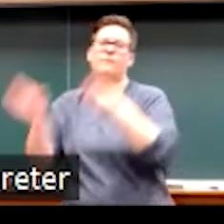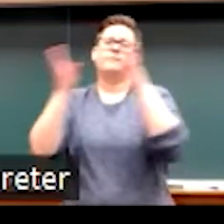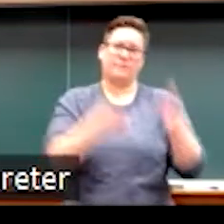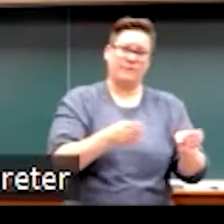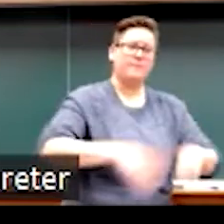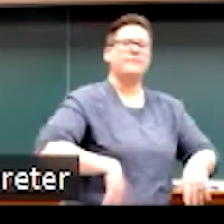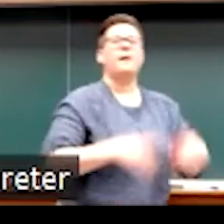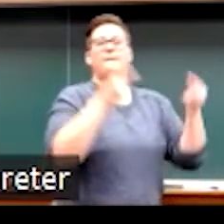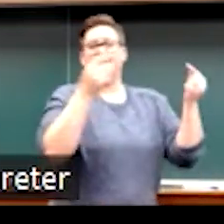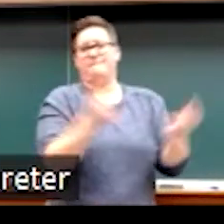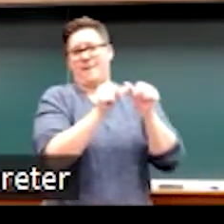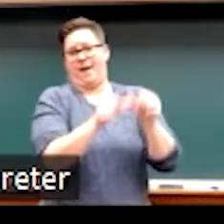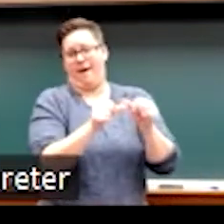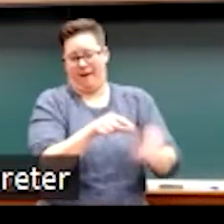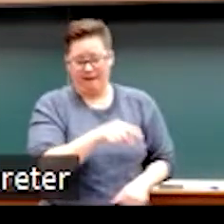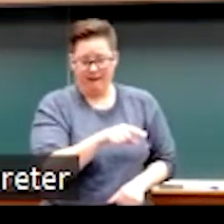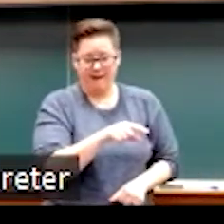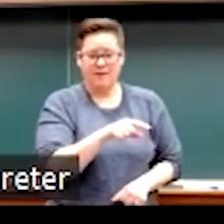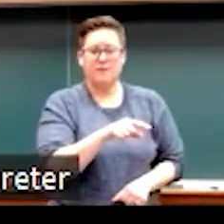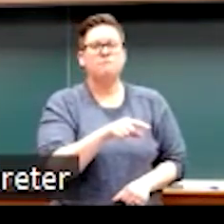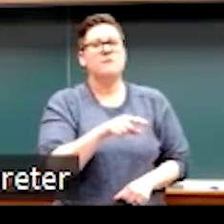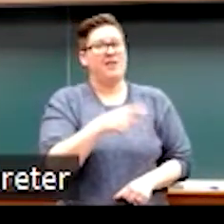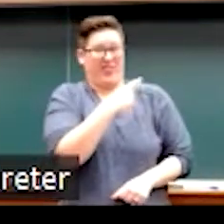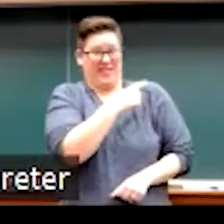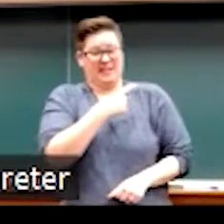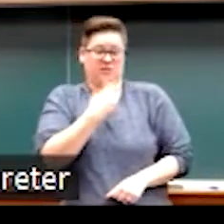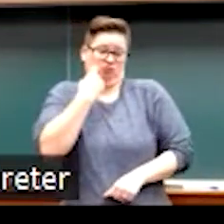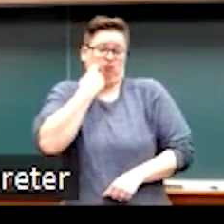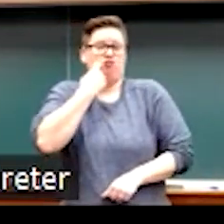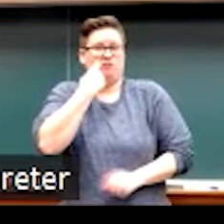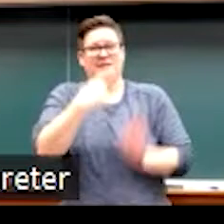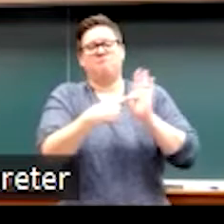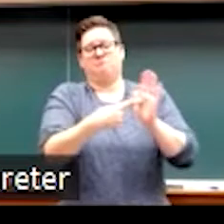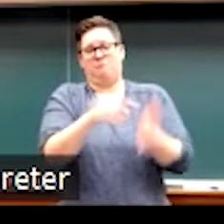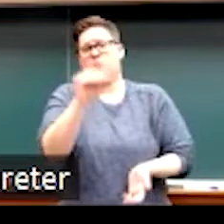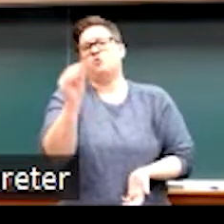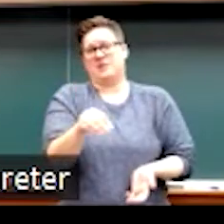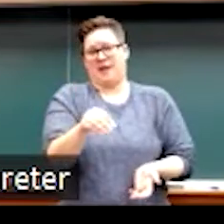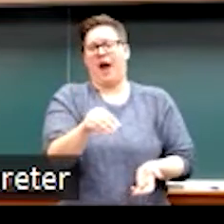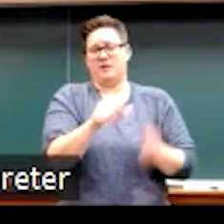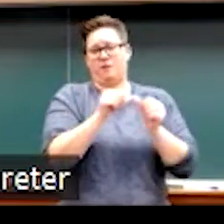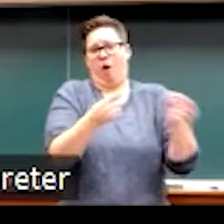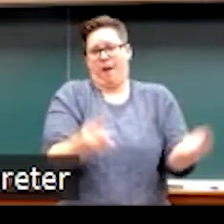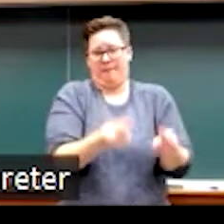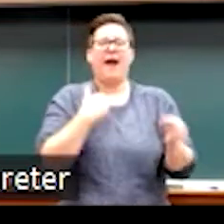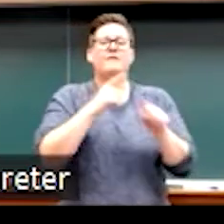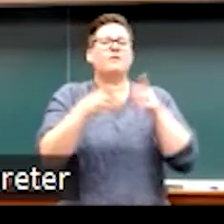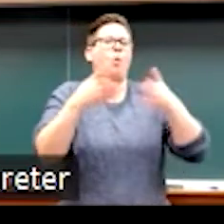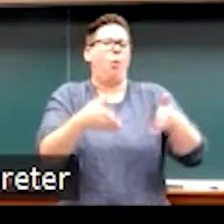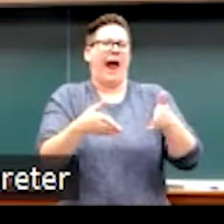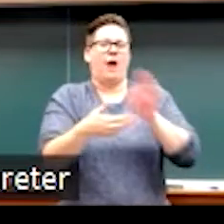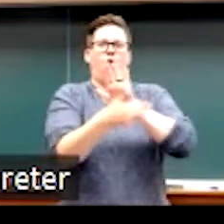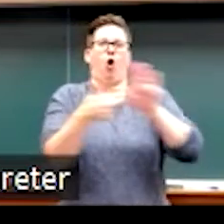If we switch our attention to chronic pain, this is a pretty updated representation of the prevalence of chronic pain. There's different ways of defining